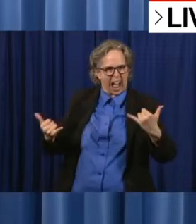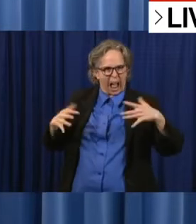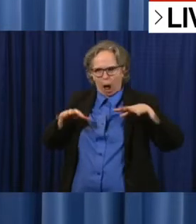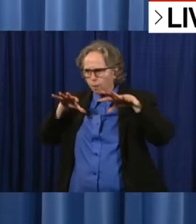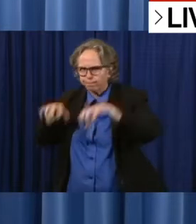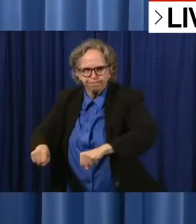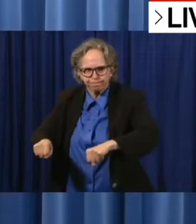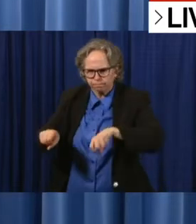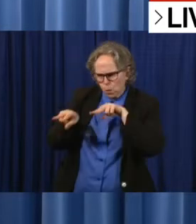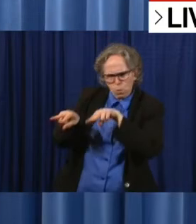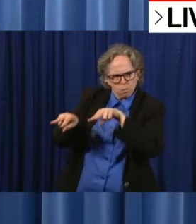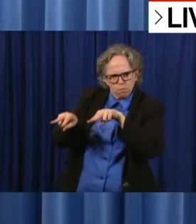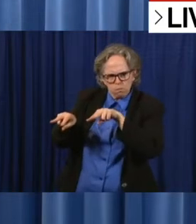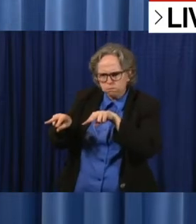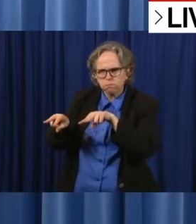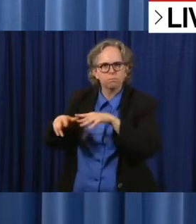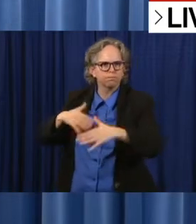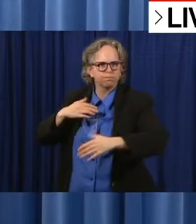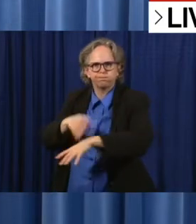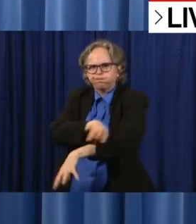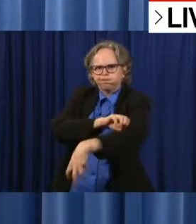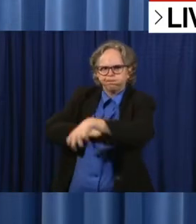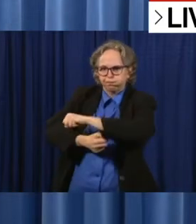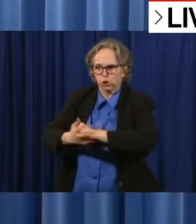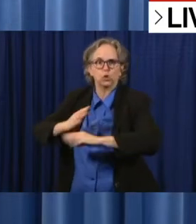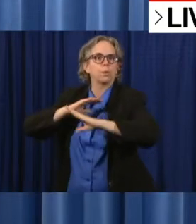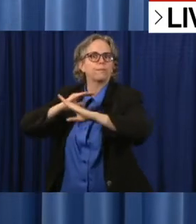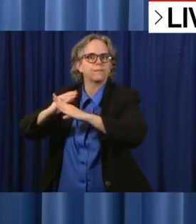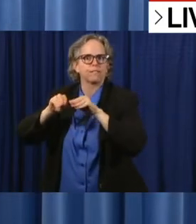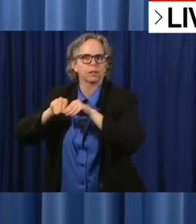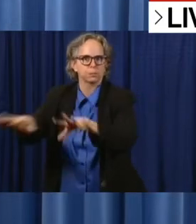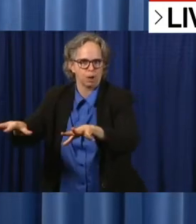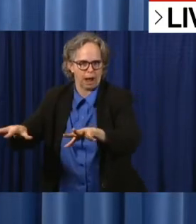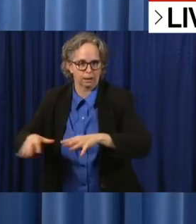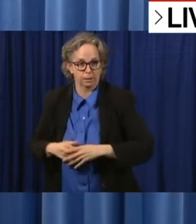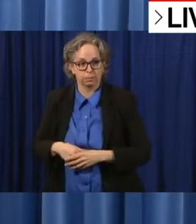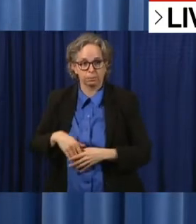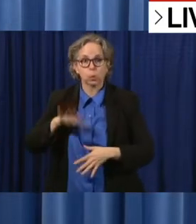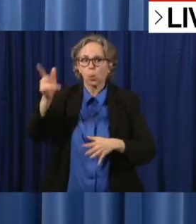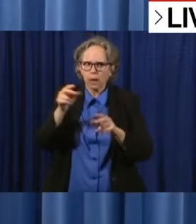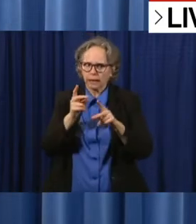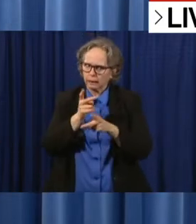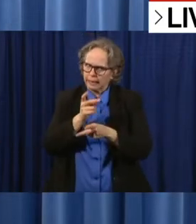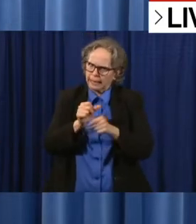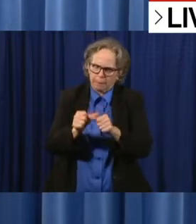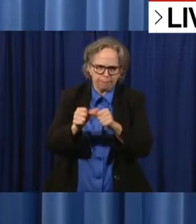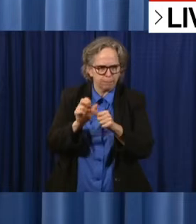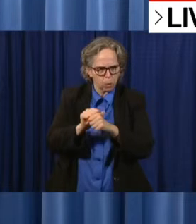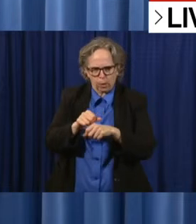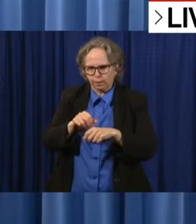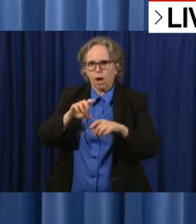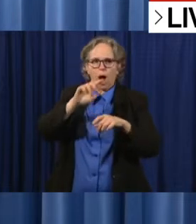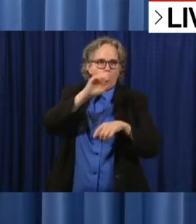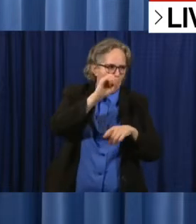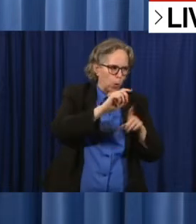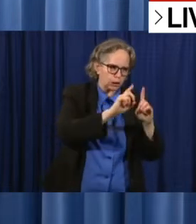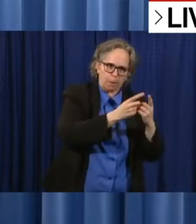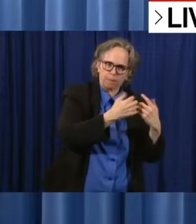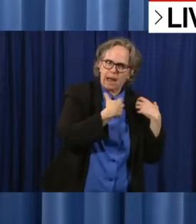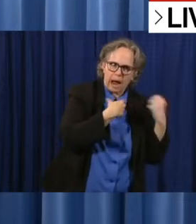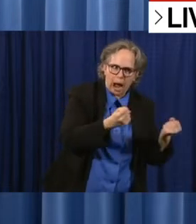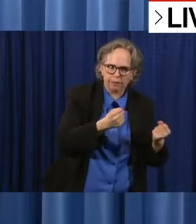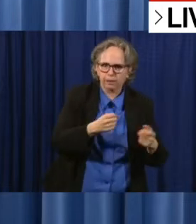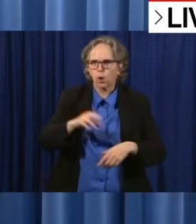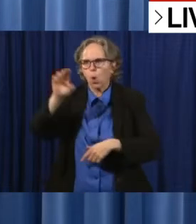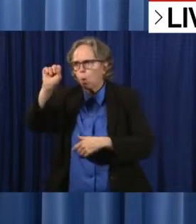the spread of the disease in their hospitals. The department will continue to work with the Ohio Department of Health and Ohio State University to try and